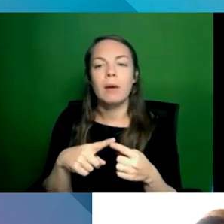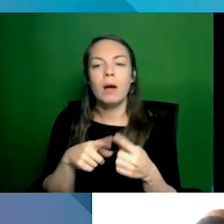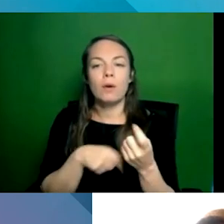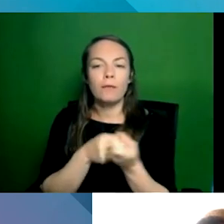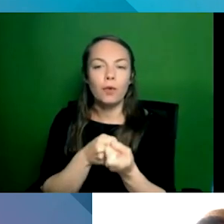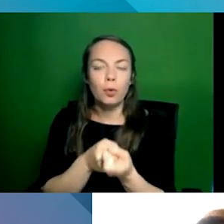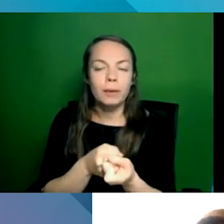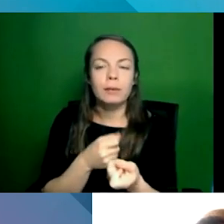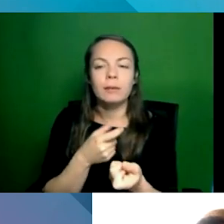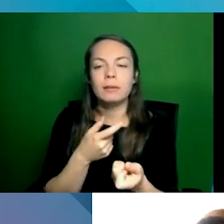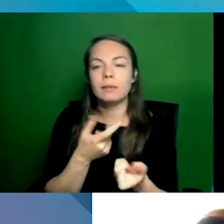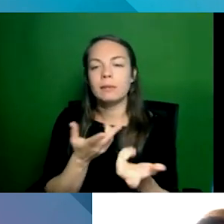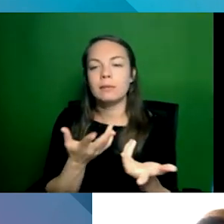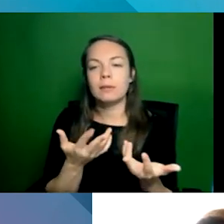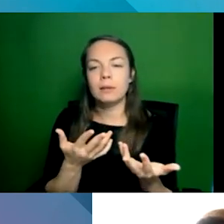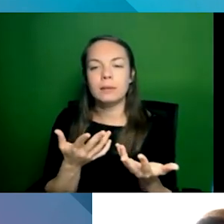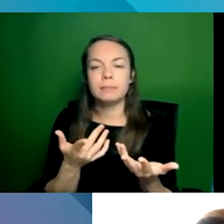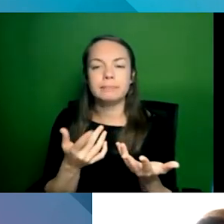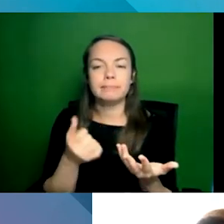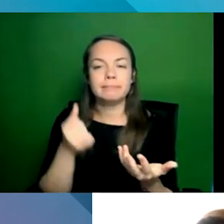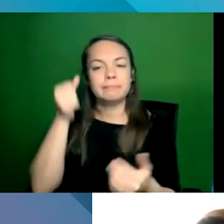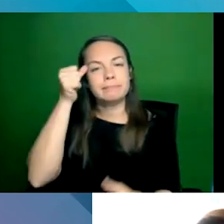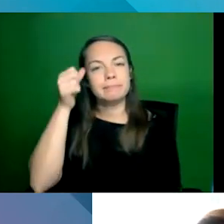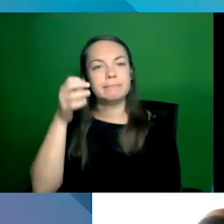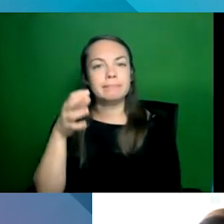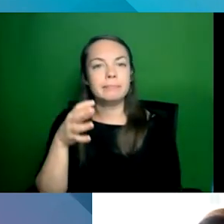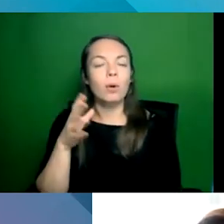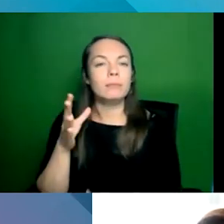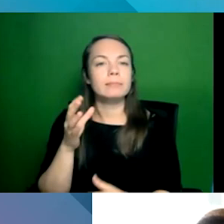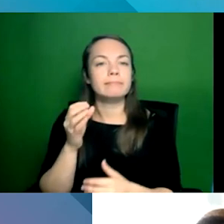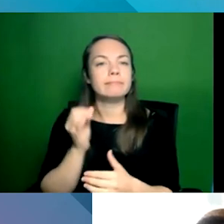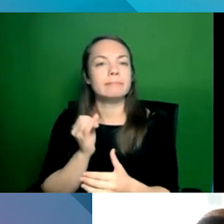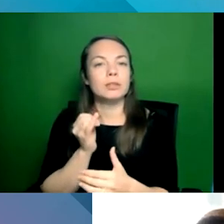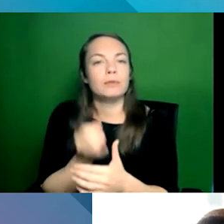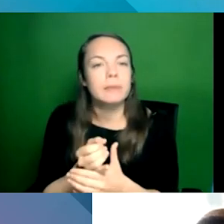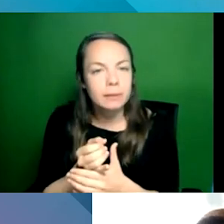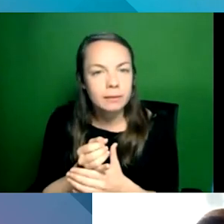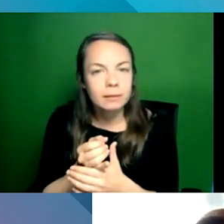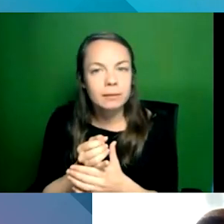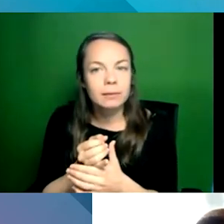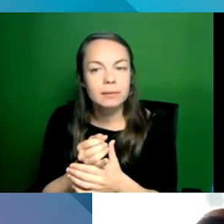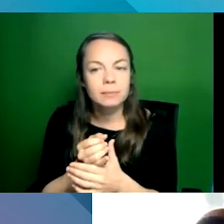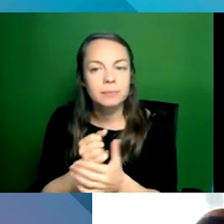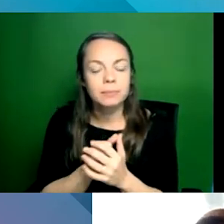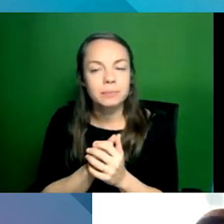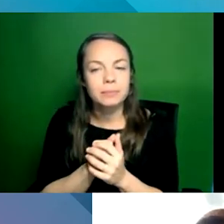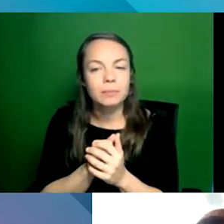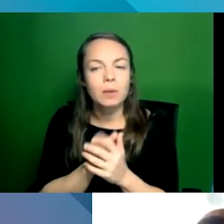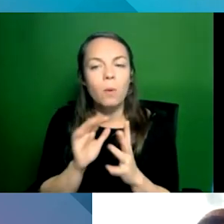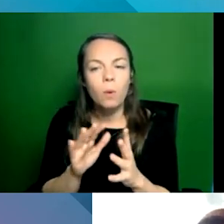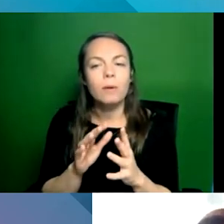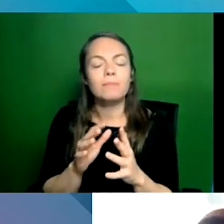affirming particularly young men's and intervening when affirming young men's experiences,